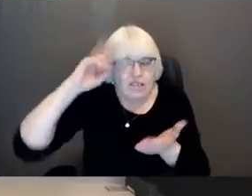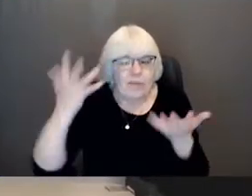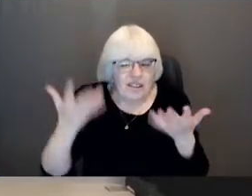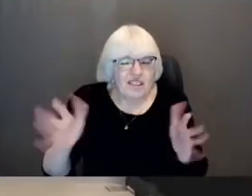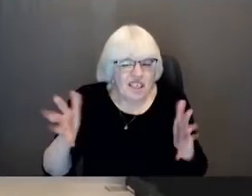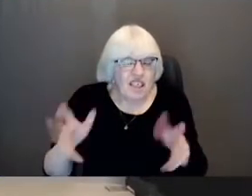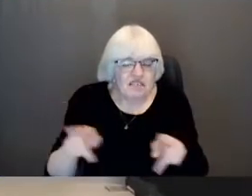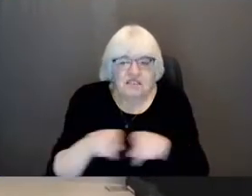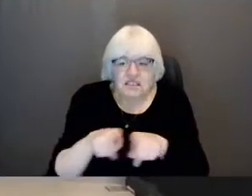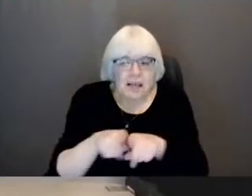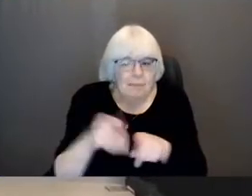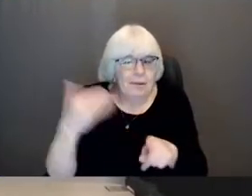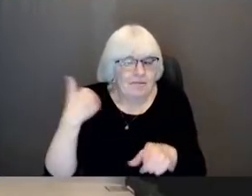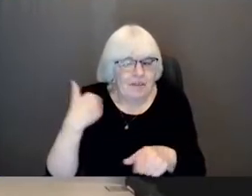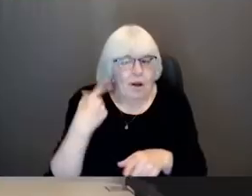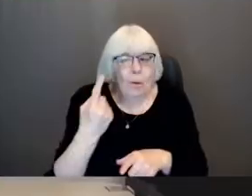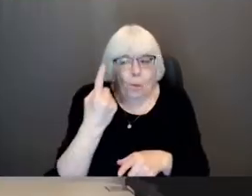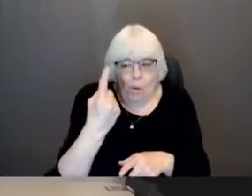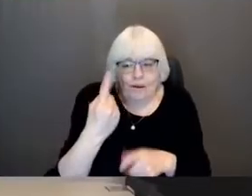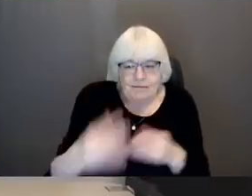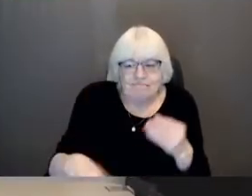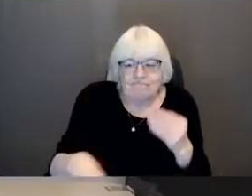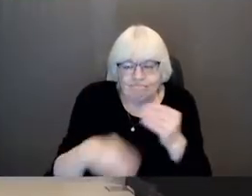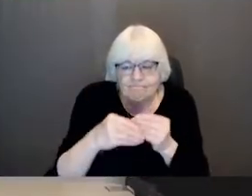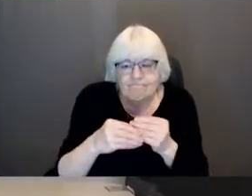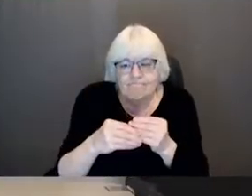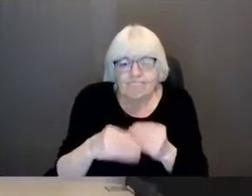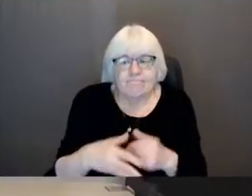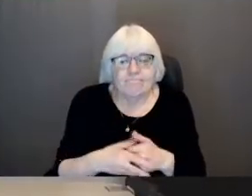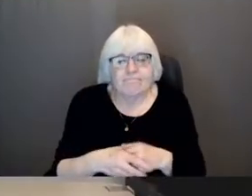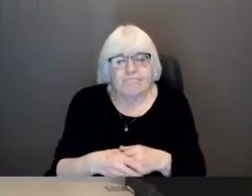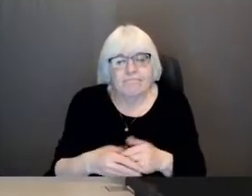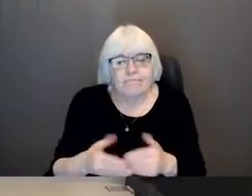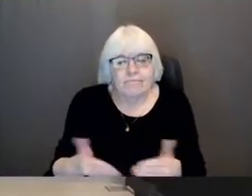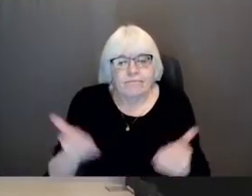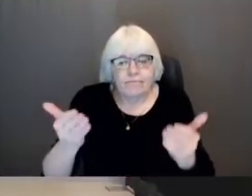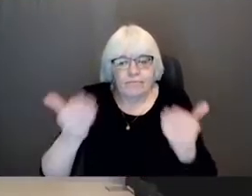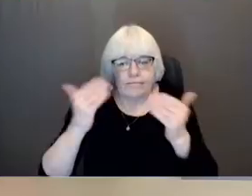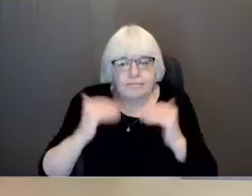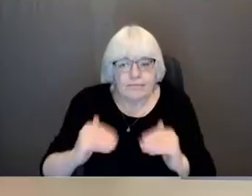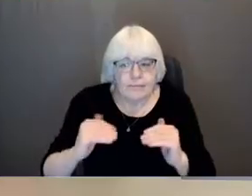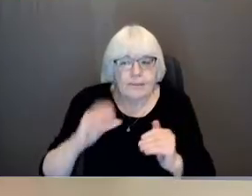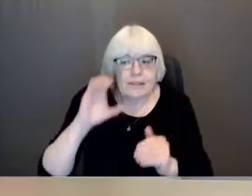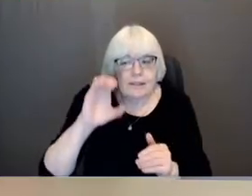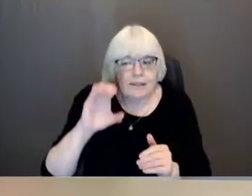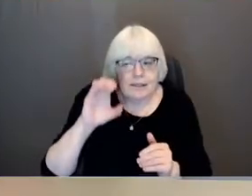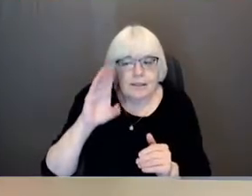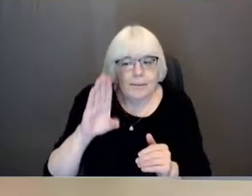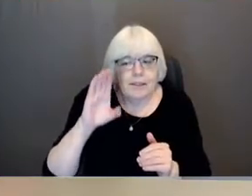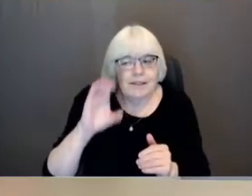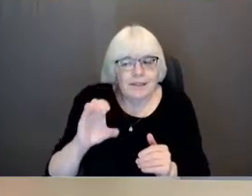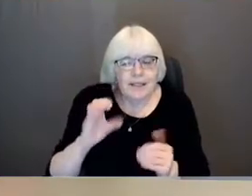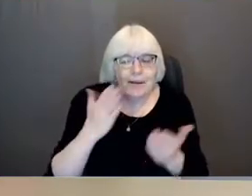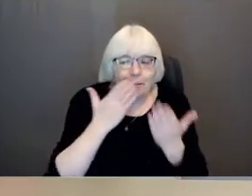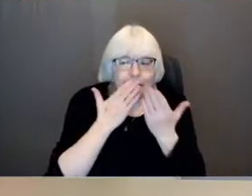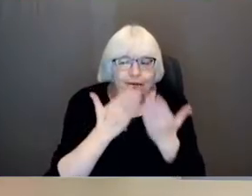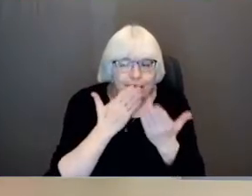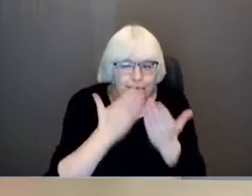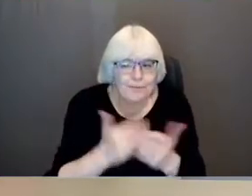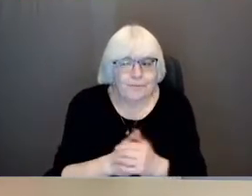CBC. Hi, and good afternoon. Thanks for taking our questions. Dr. Morrison, there's been a lot of questions about the